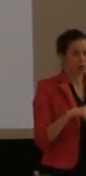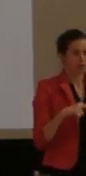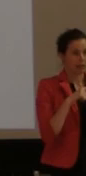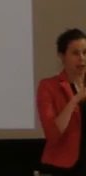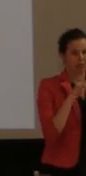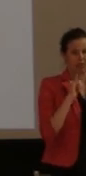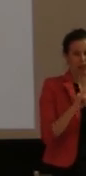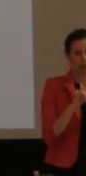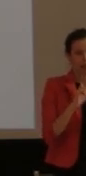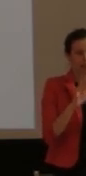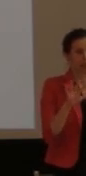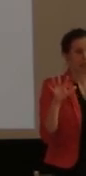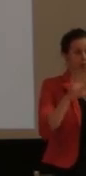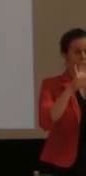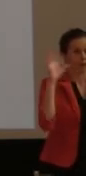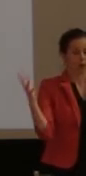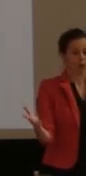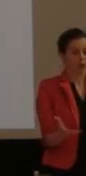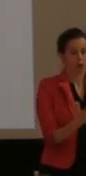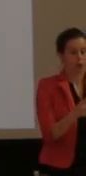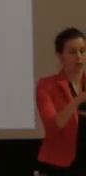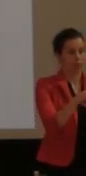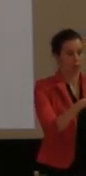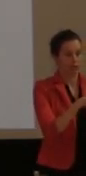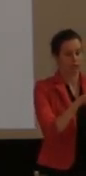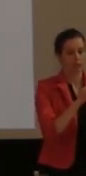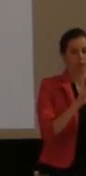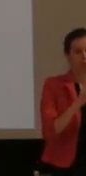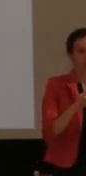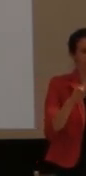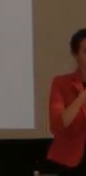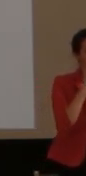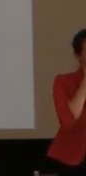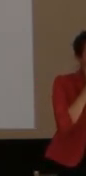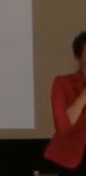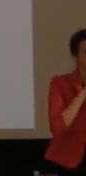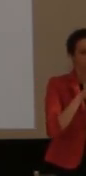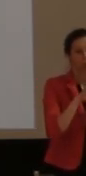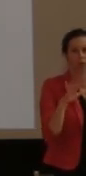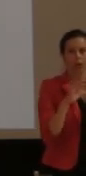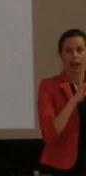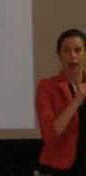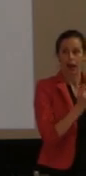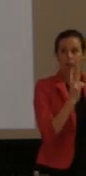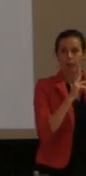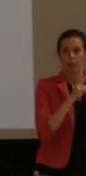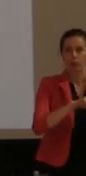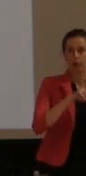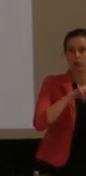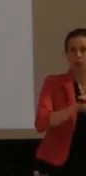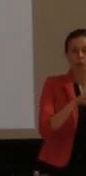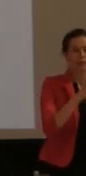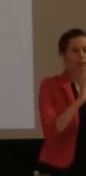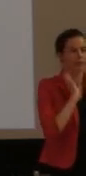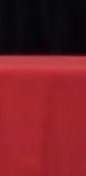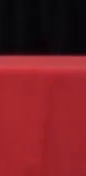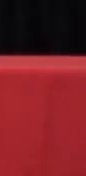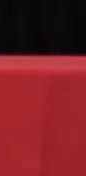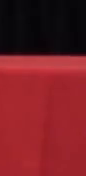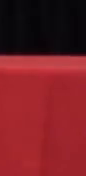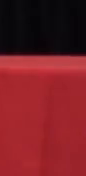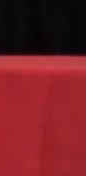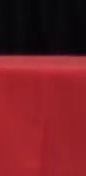kind of a whirlwind overview of the principles, the values, how people enroll, some of the targets. Are there